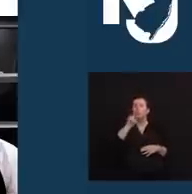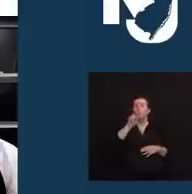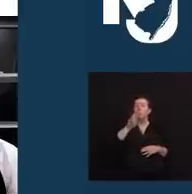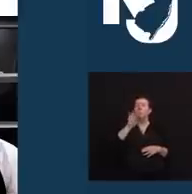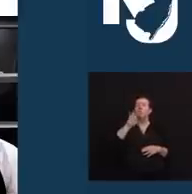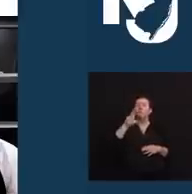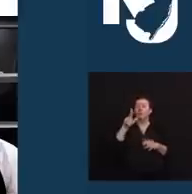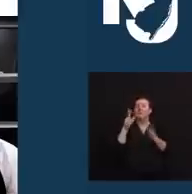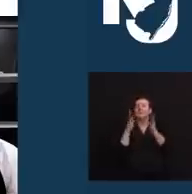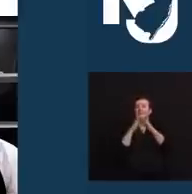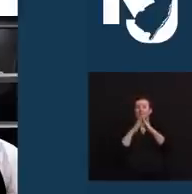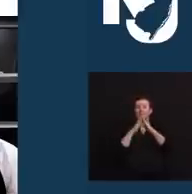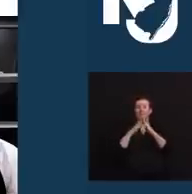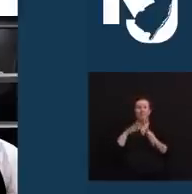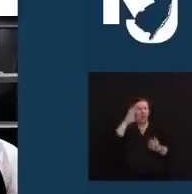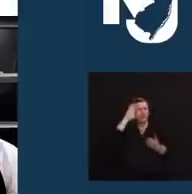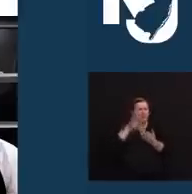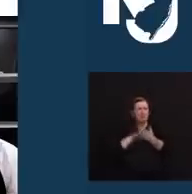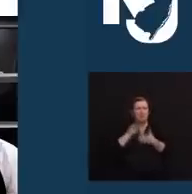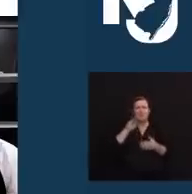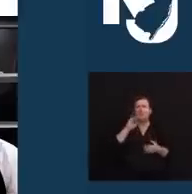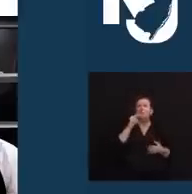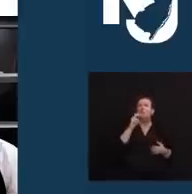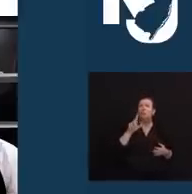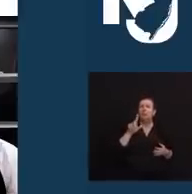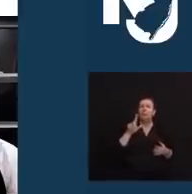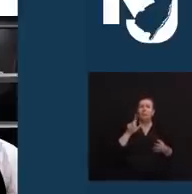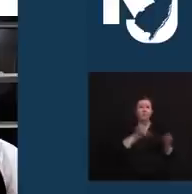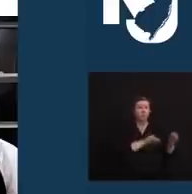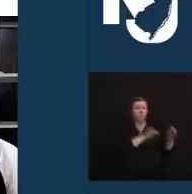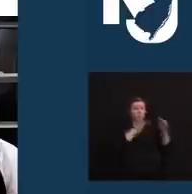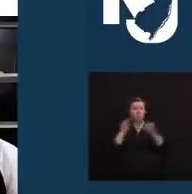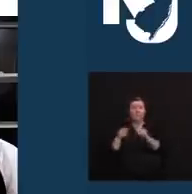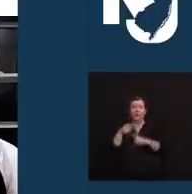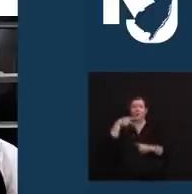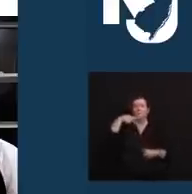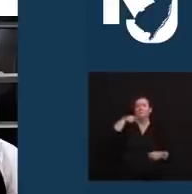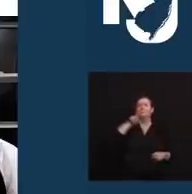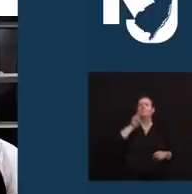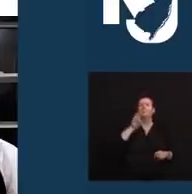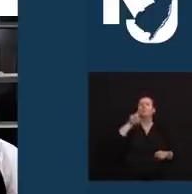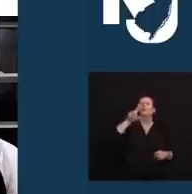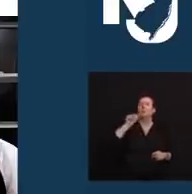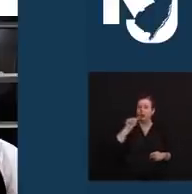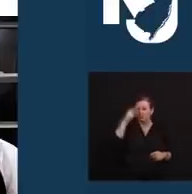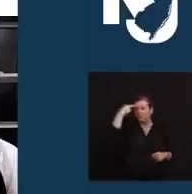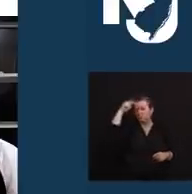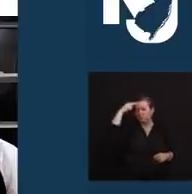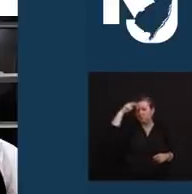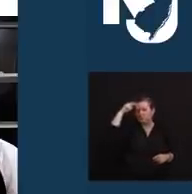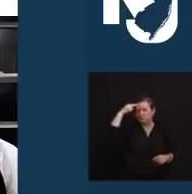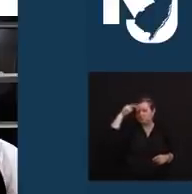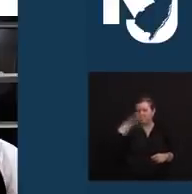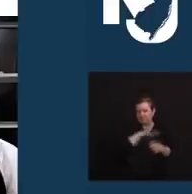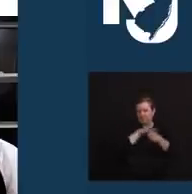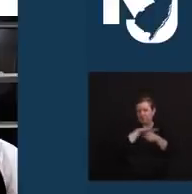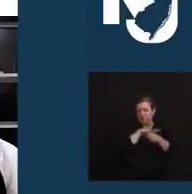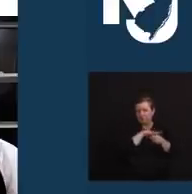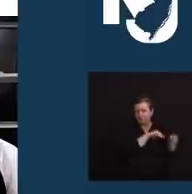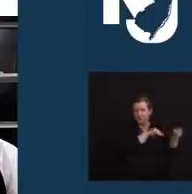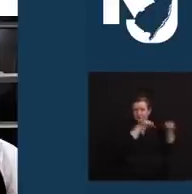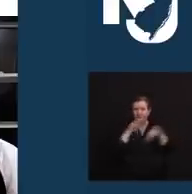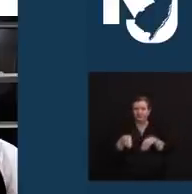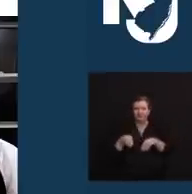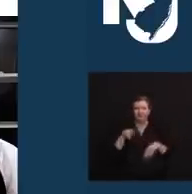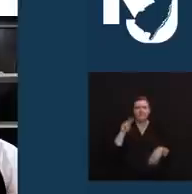Miguel came to New Jersey from their native Puebla region 20 years ago. Las Marias, their second restaurant, by the way, opened